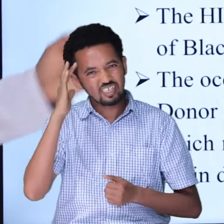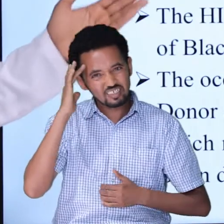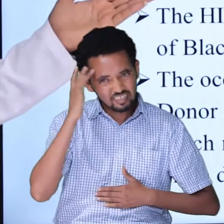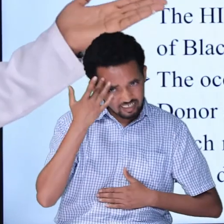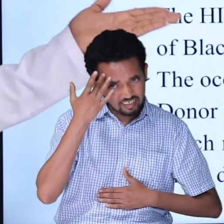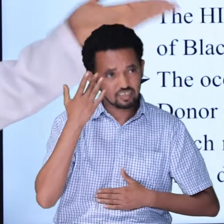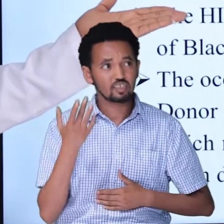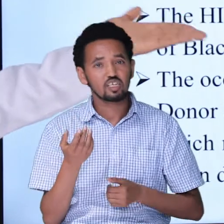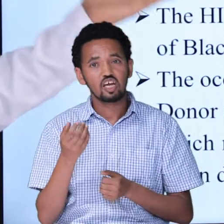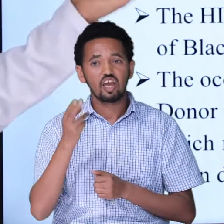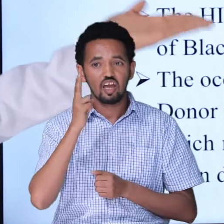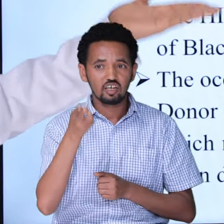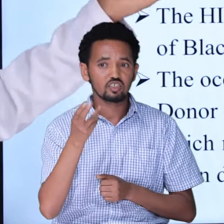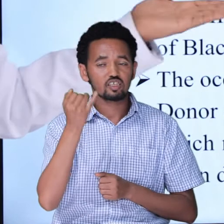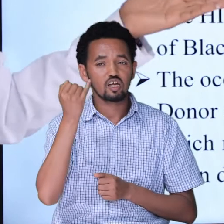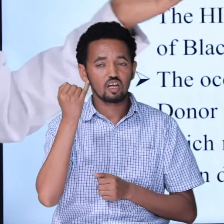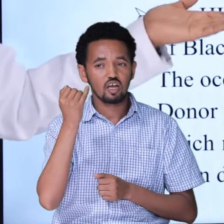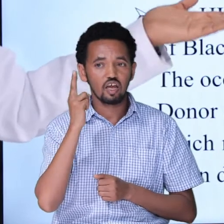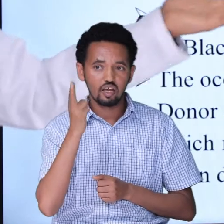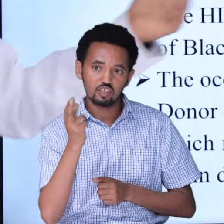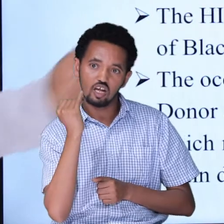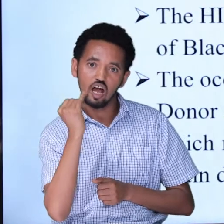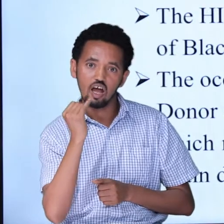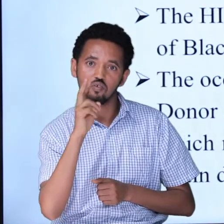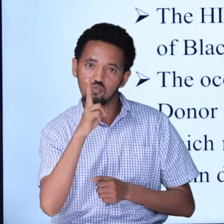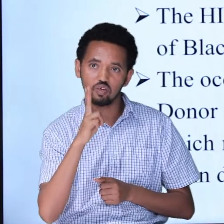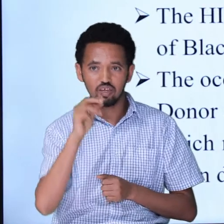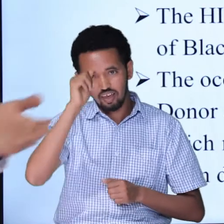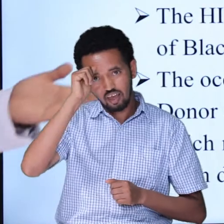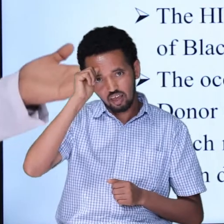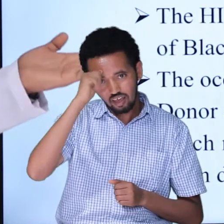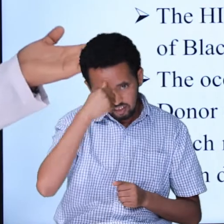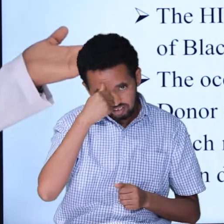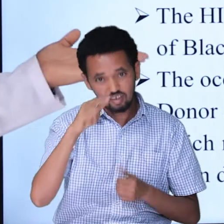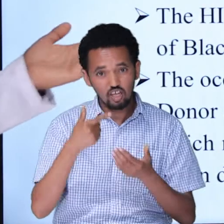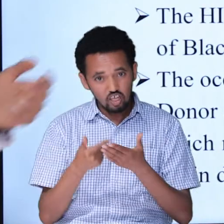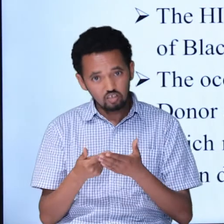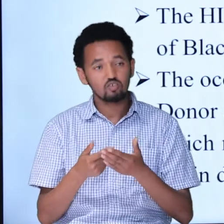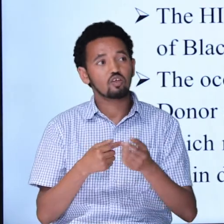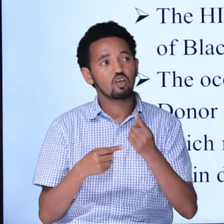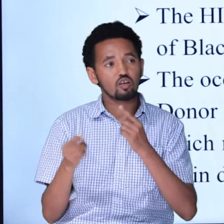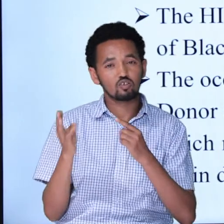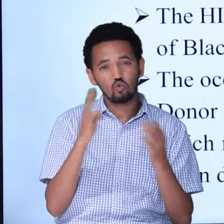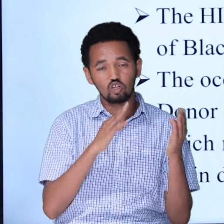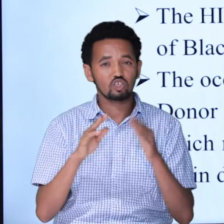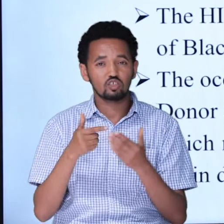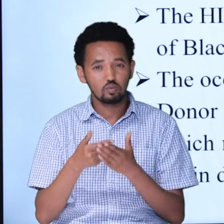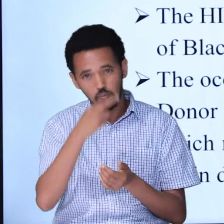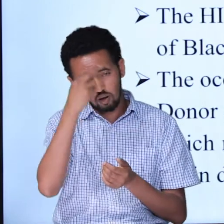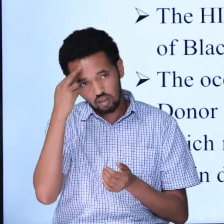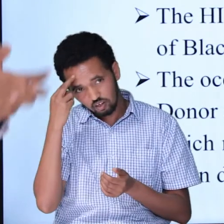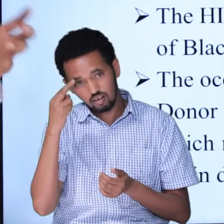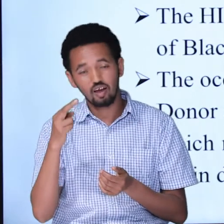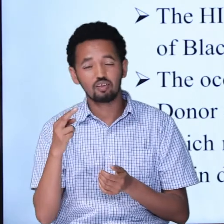like HIV/AIDS. HIV/AIDS pandemic has also worsened condition in the most of black African